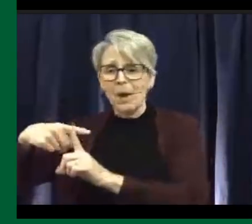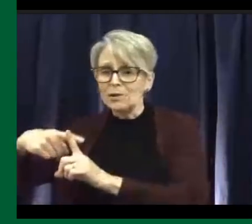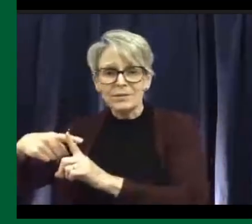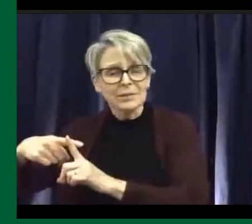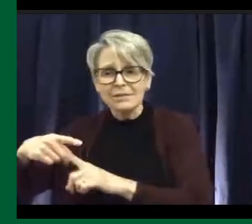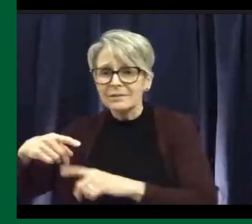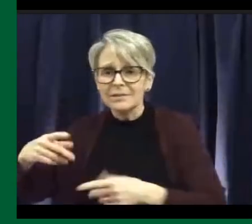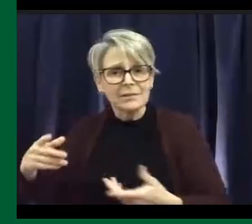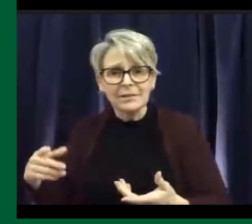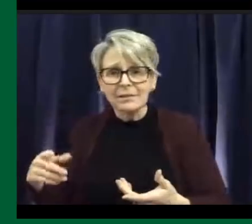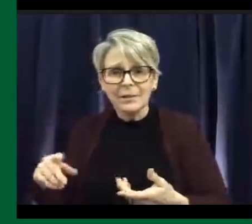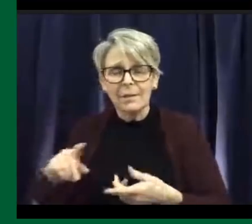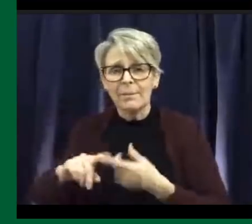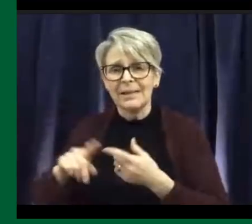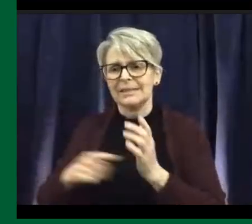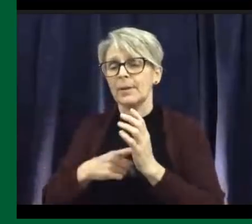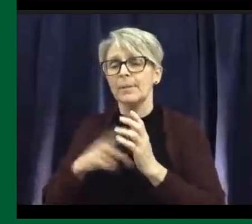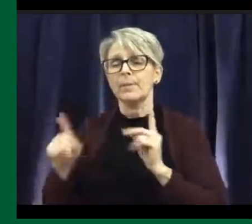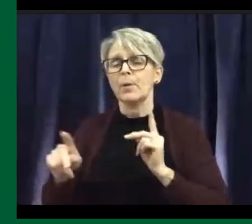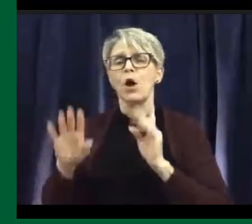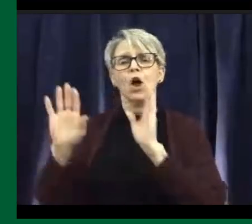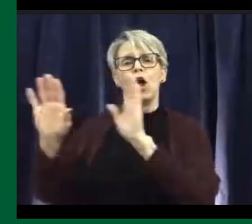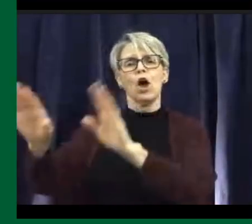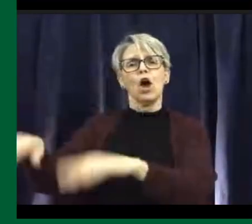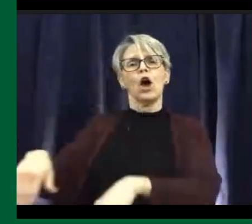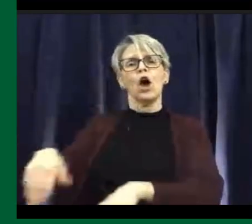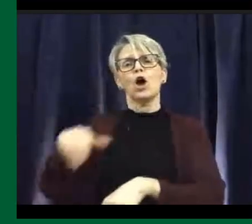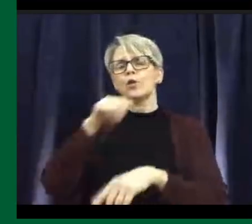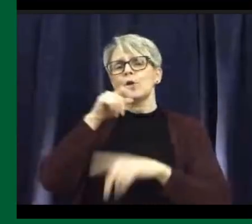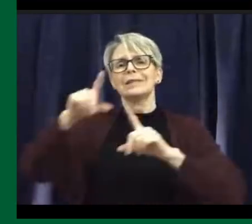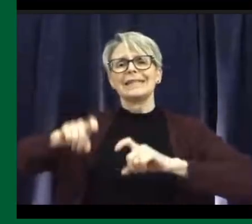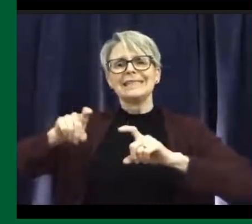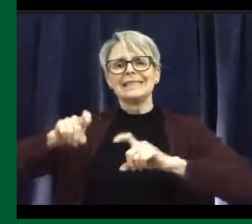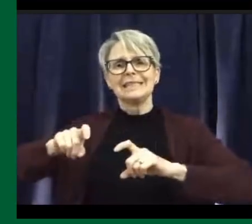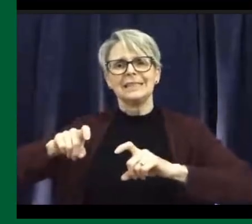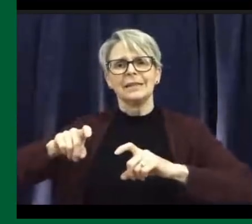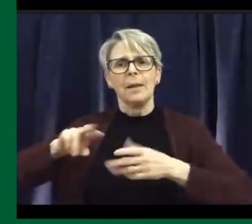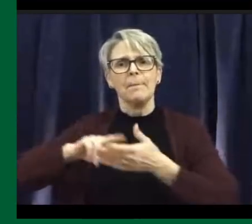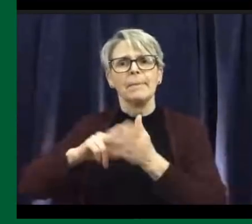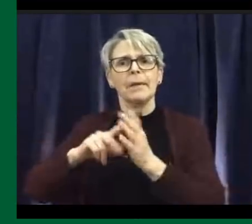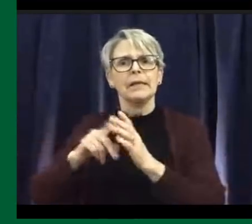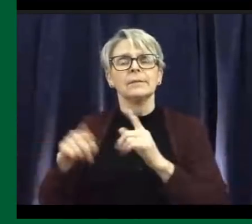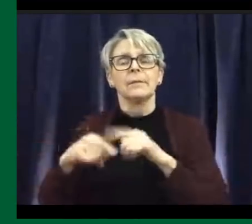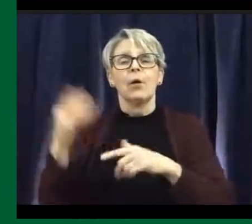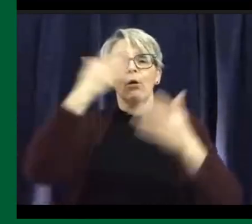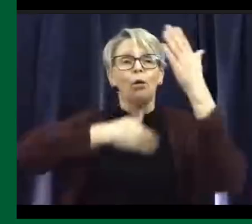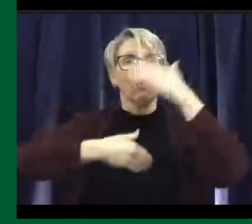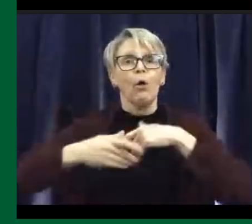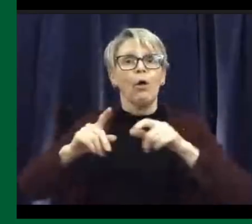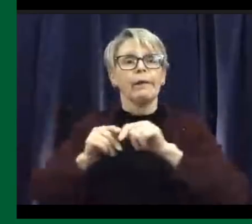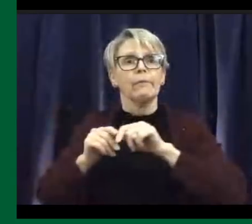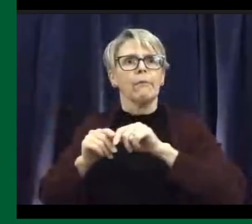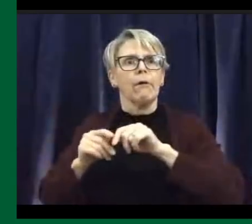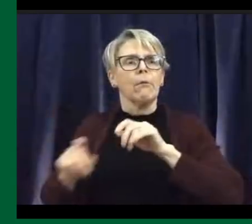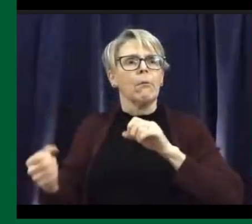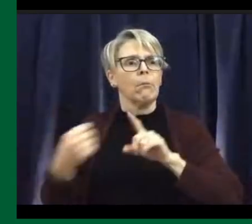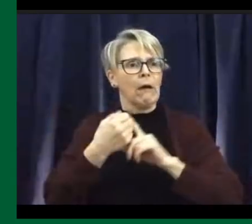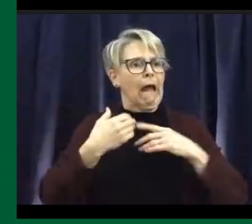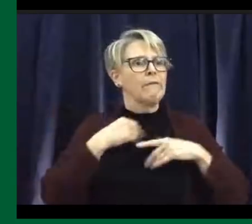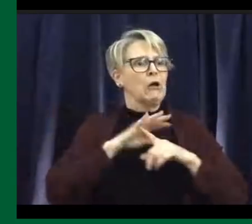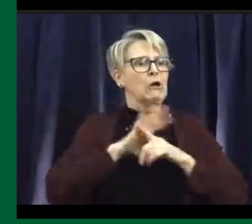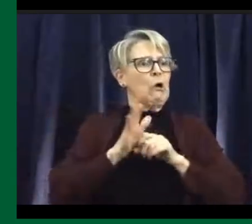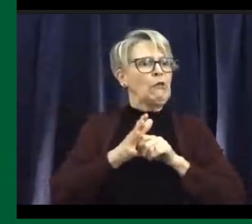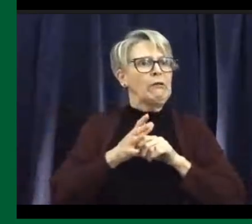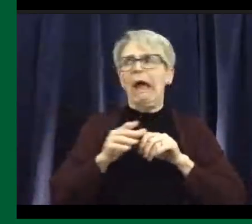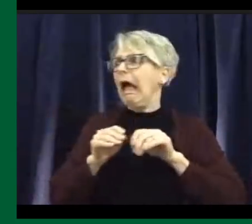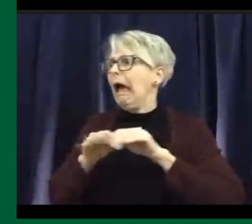also start trending down, and that's not very good, because then you can start missing COVID, and we've already had situations where people were delaying testing even though